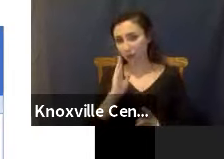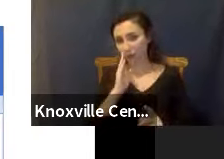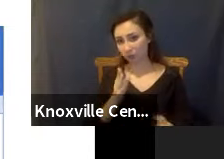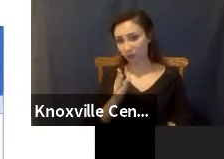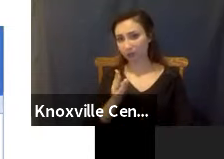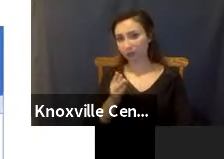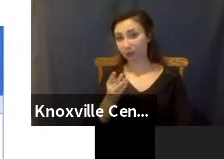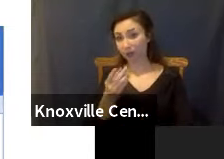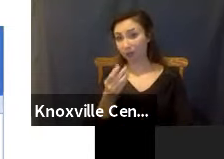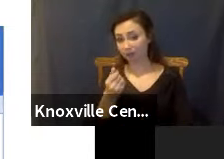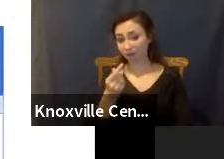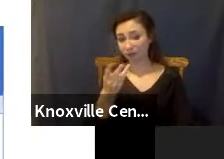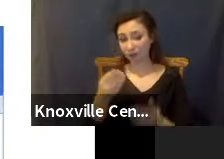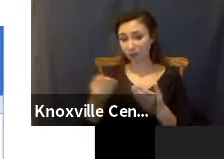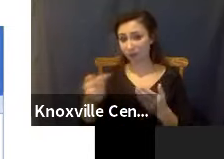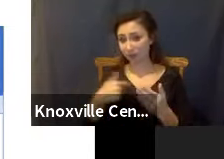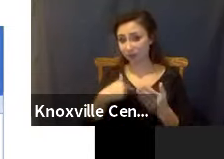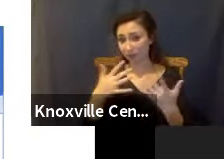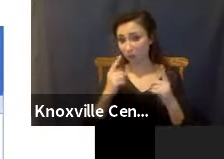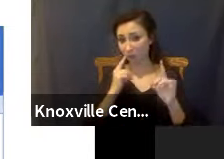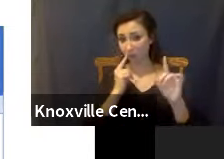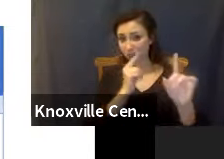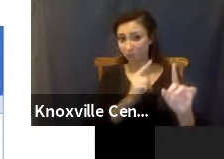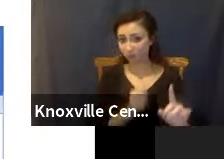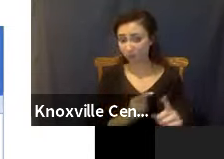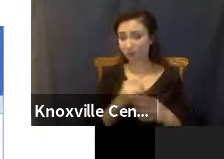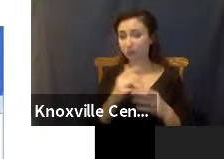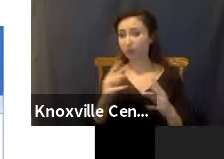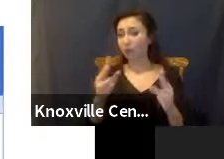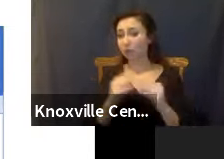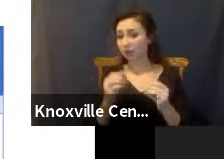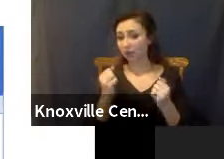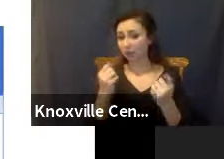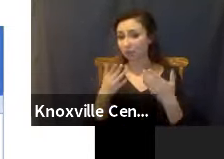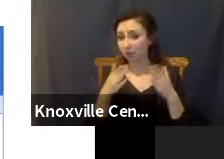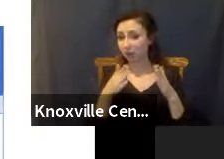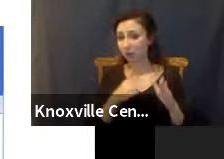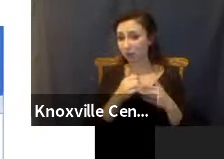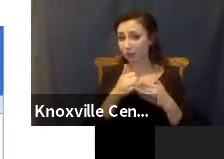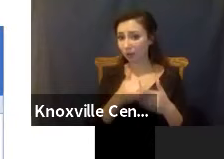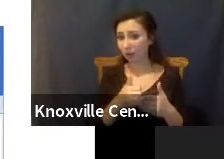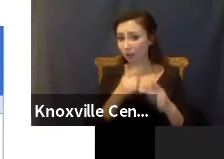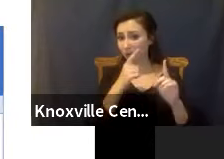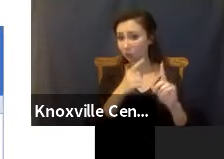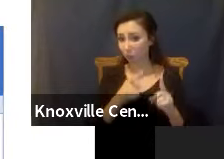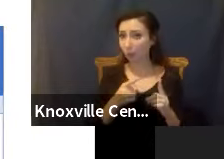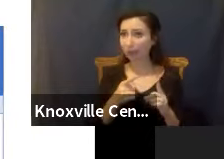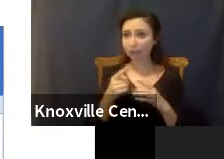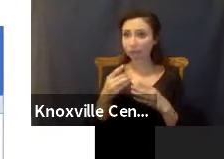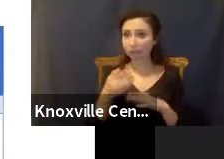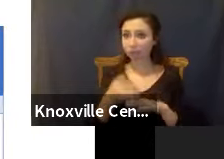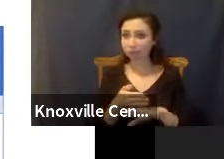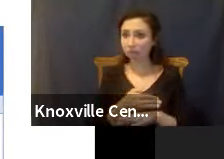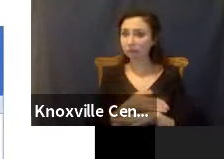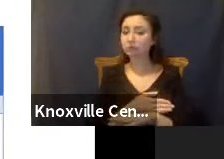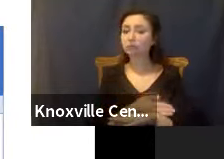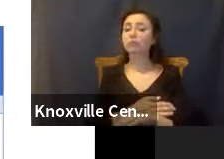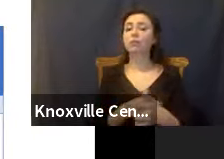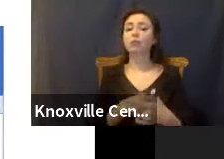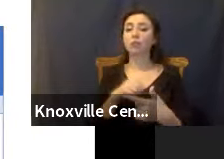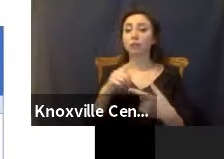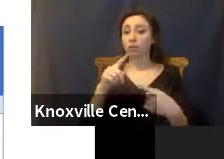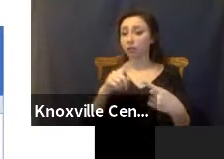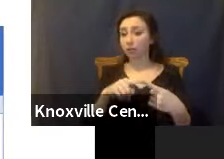I want to make, and actually the meeting in many ways helped make these points for me along the way. One is there's only